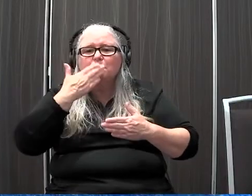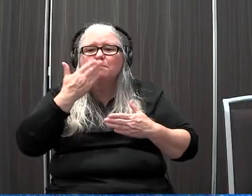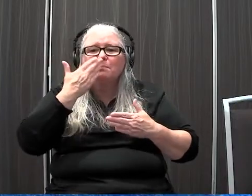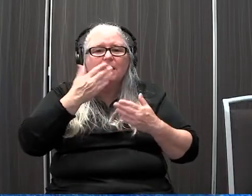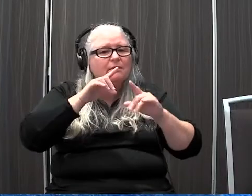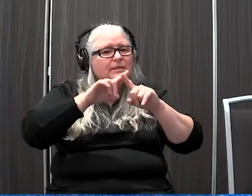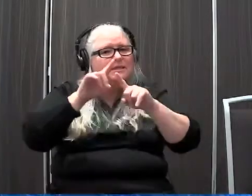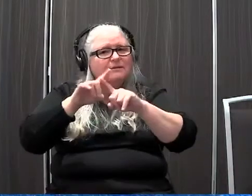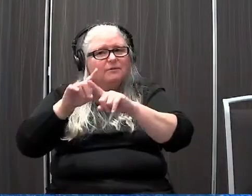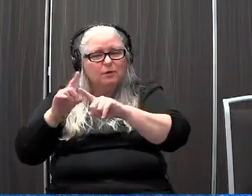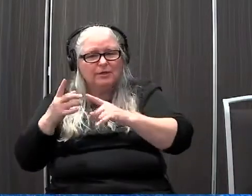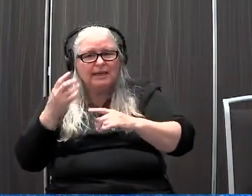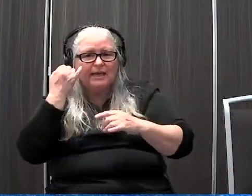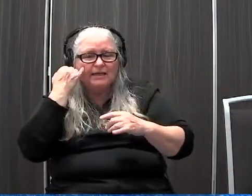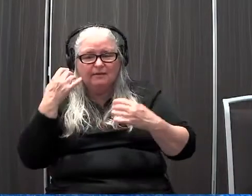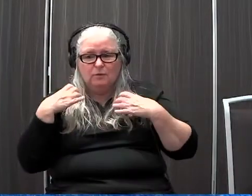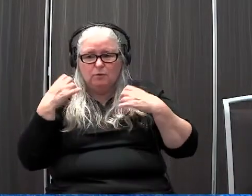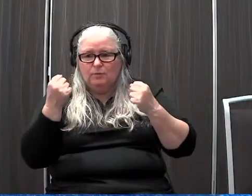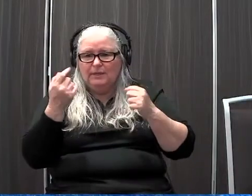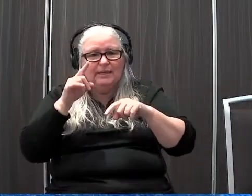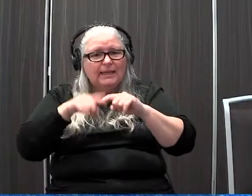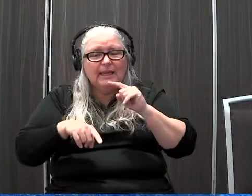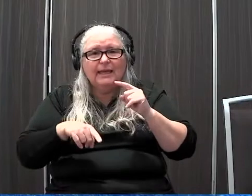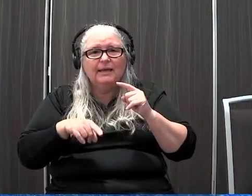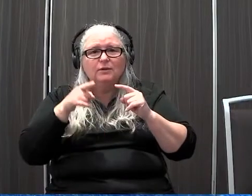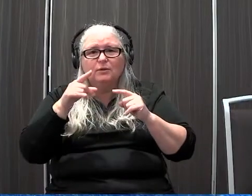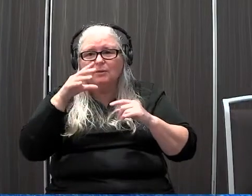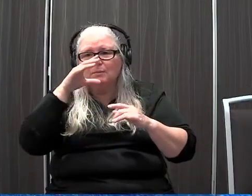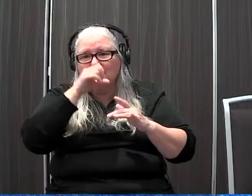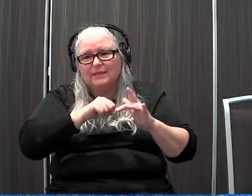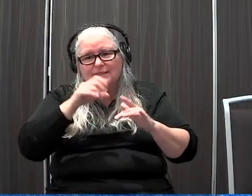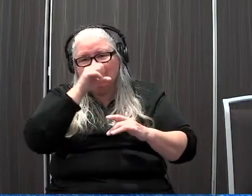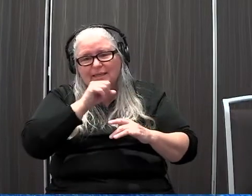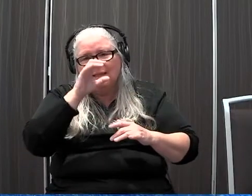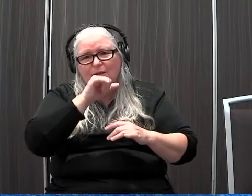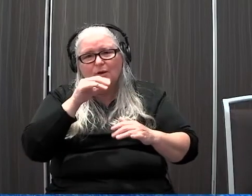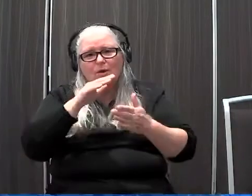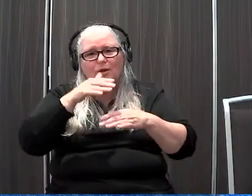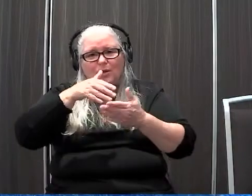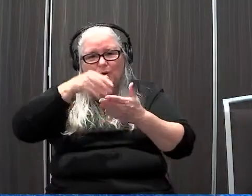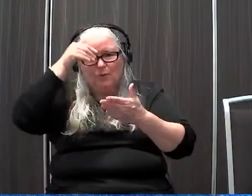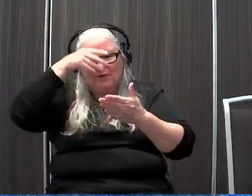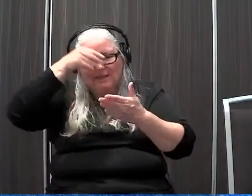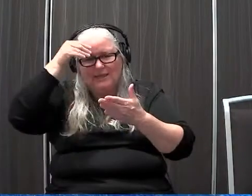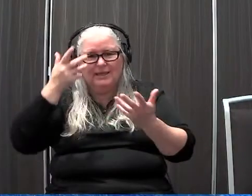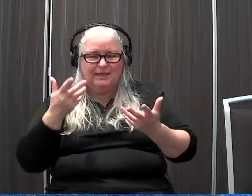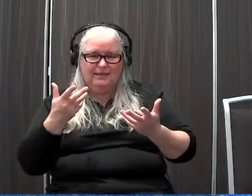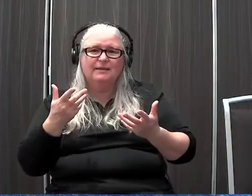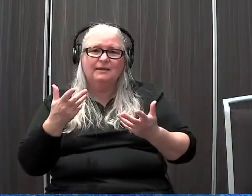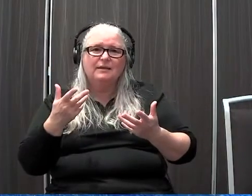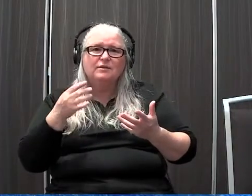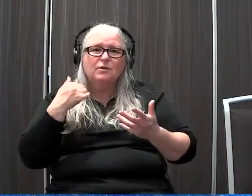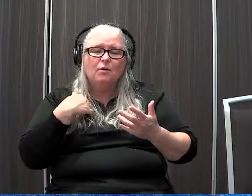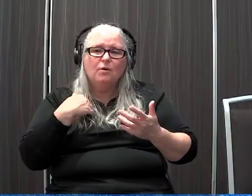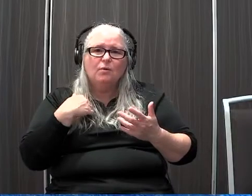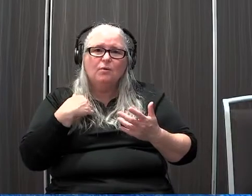the individual in charge can't access those things, then they're missing out on those learning opportunities. So even the senses that seem like they might not be as impactful, when